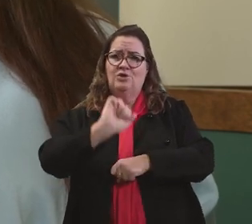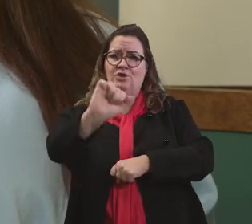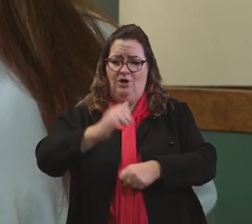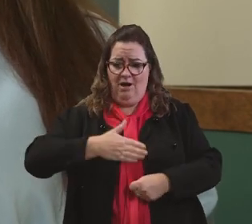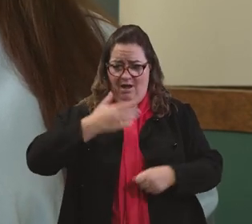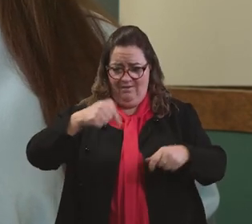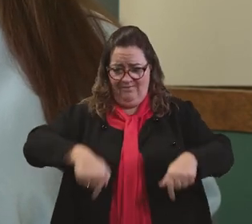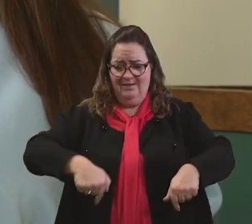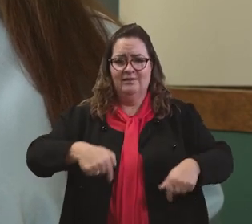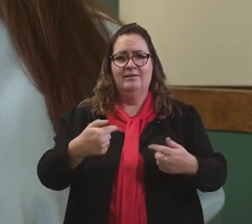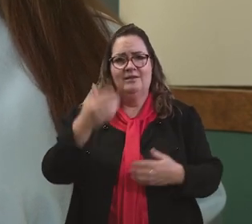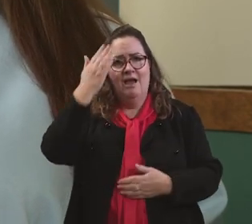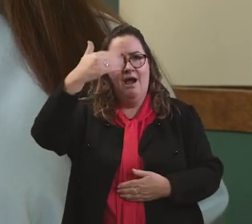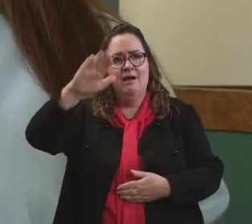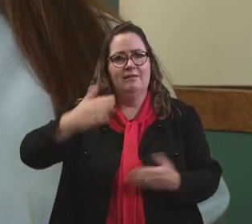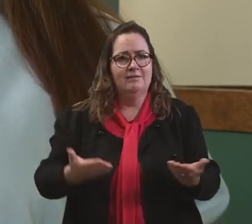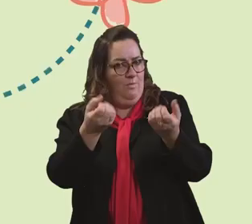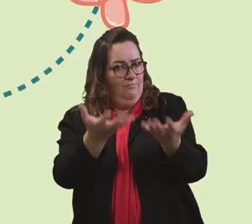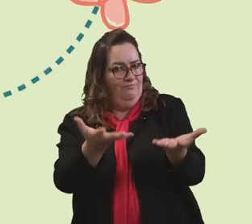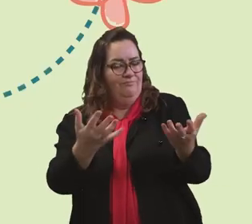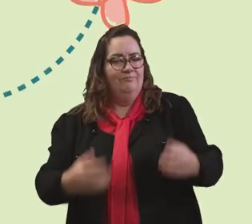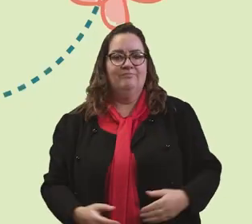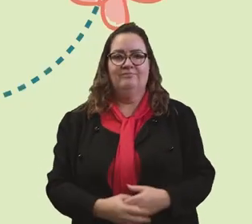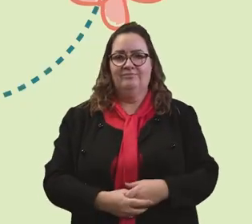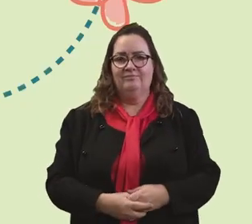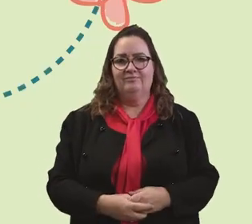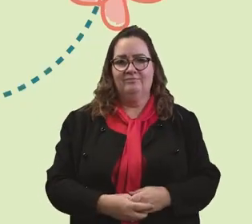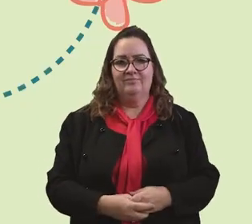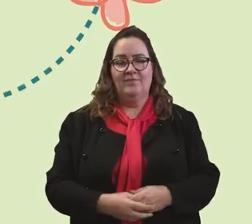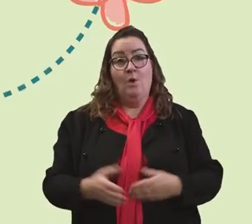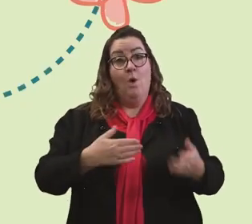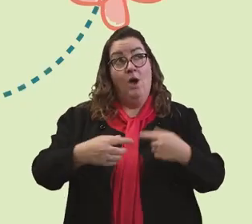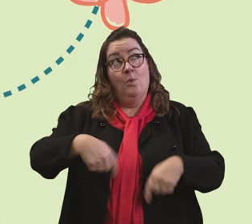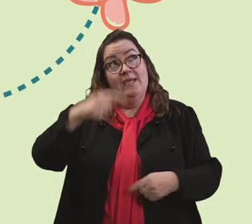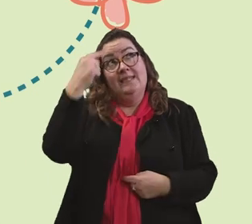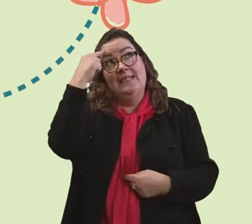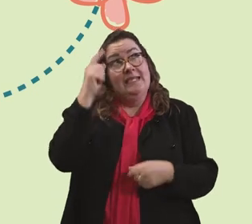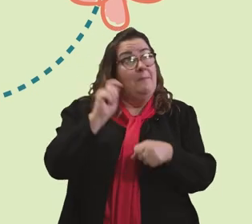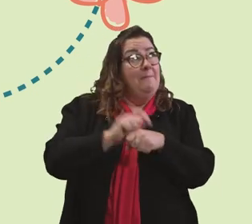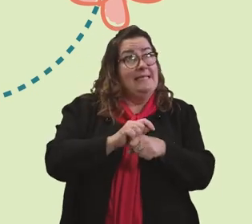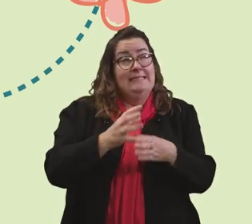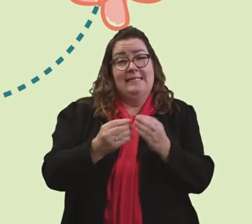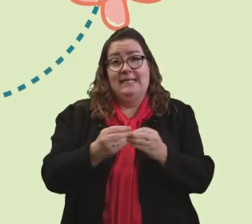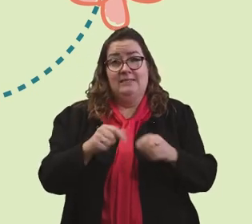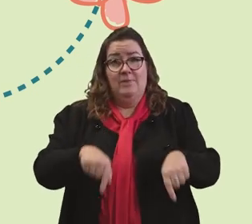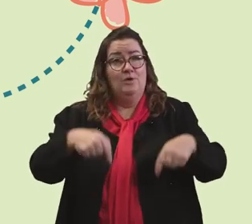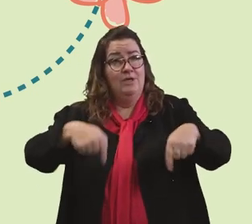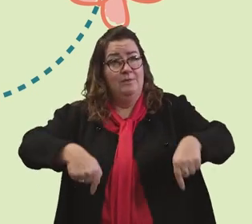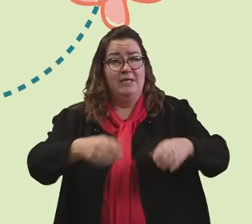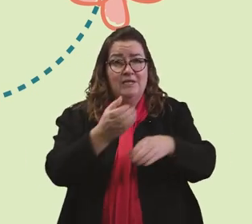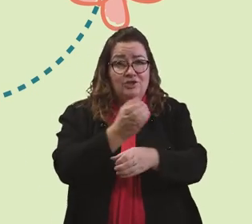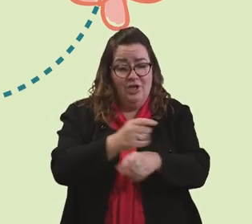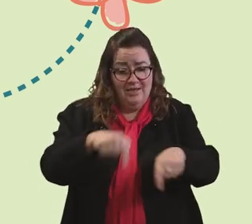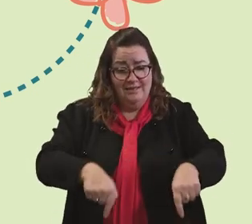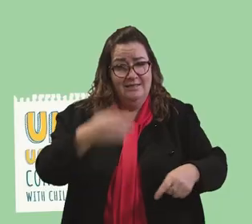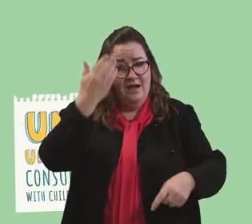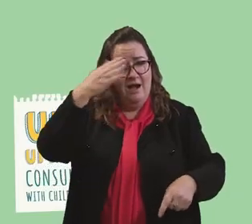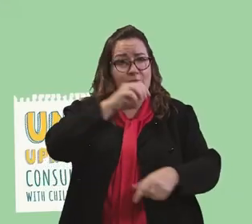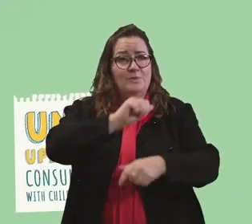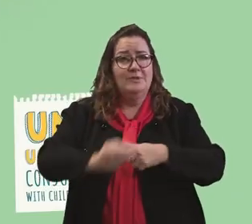Ireland? And here's what you had to say. What we think are the best things about being a child in